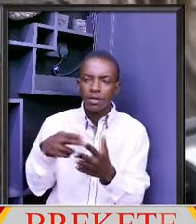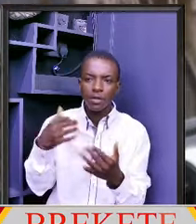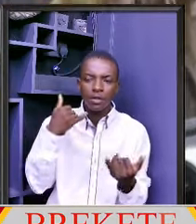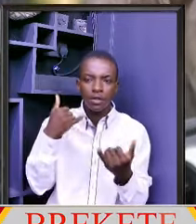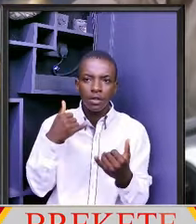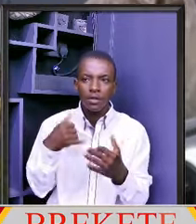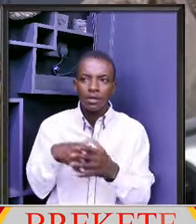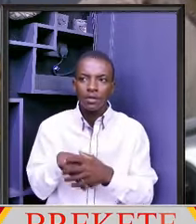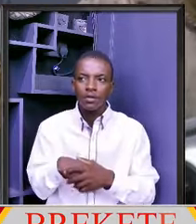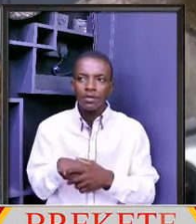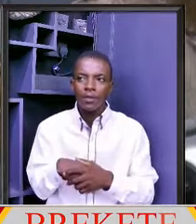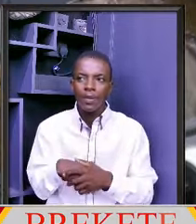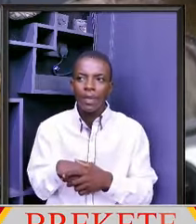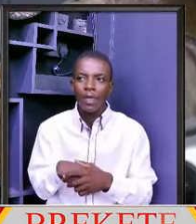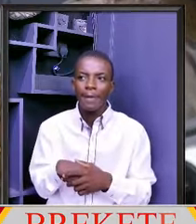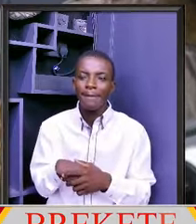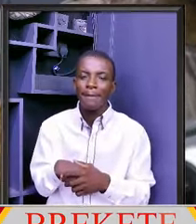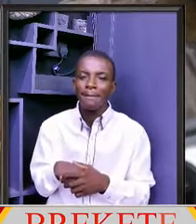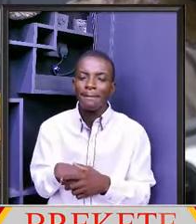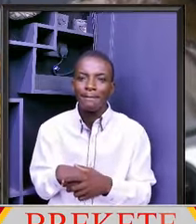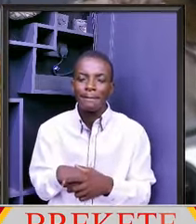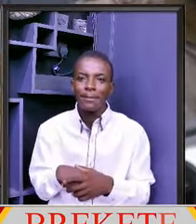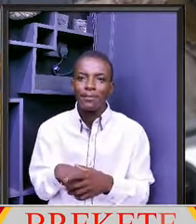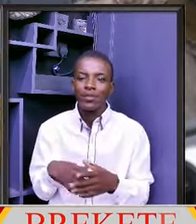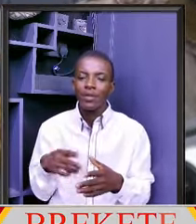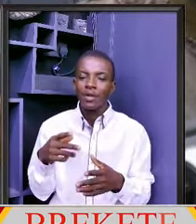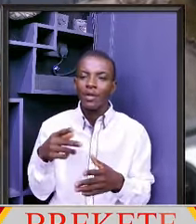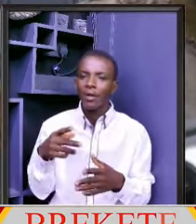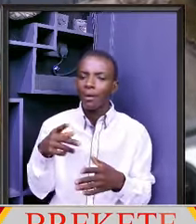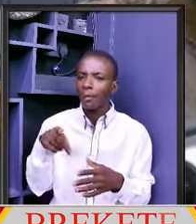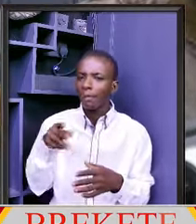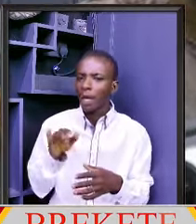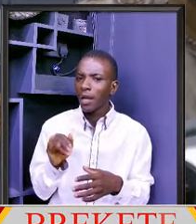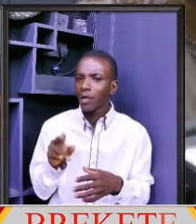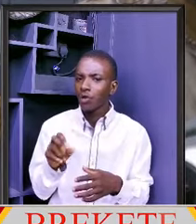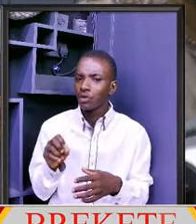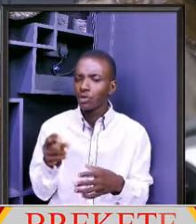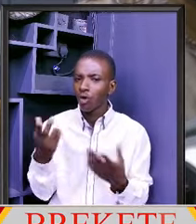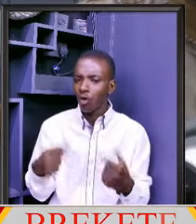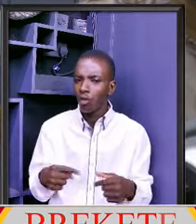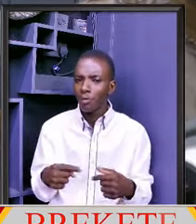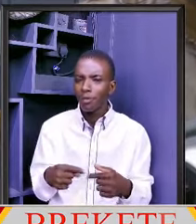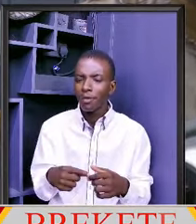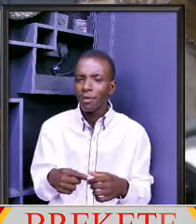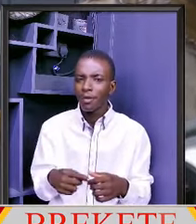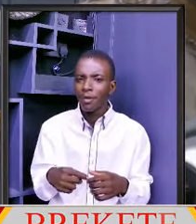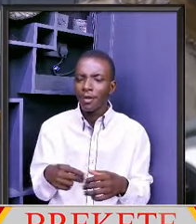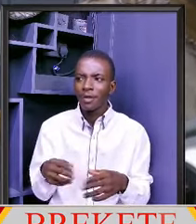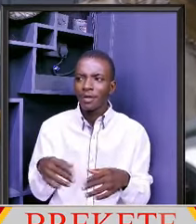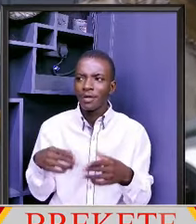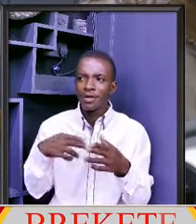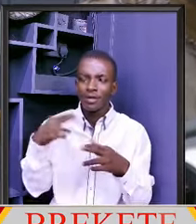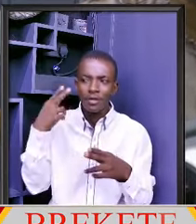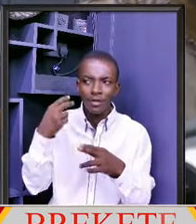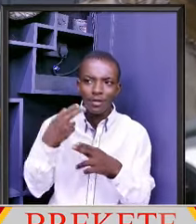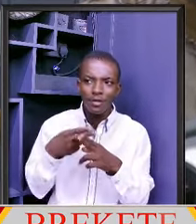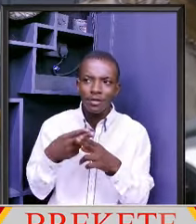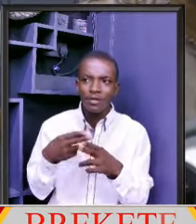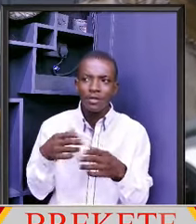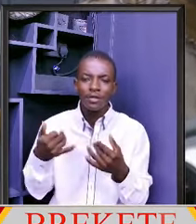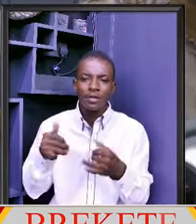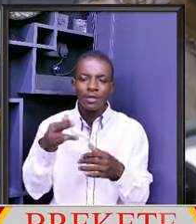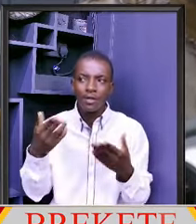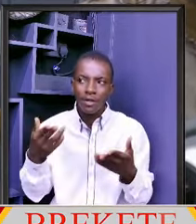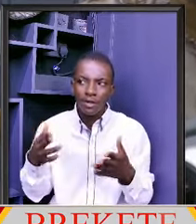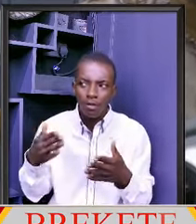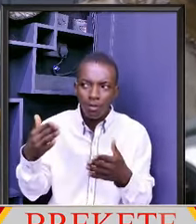called me. You for leave them. He just called me. I said, Pius, come. I came. He said, Pius, where are those policemen? I said, they are here. I called